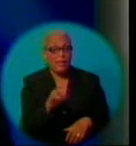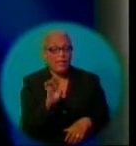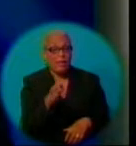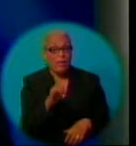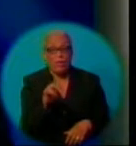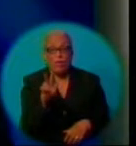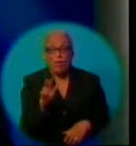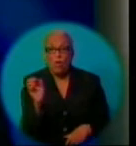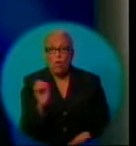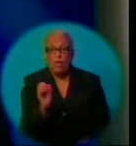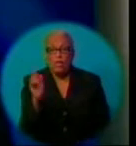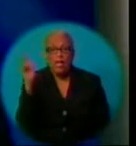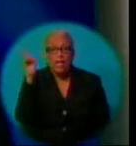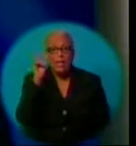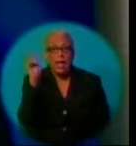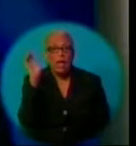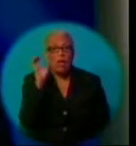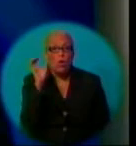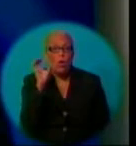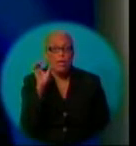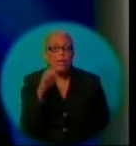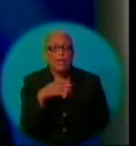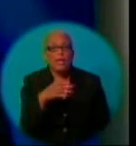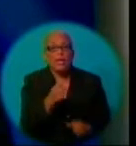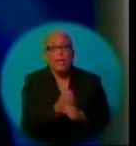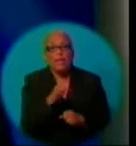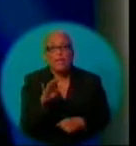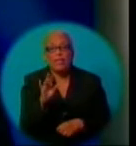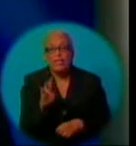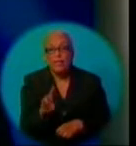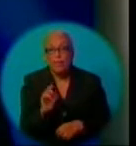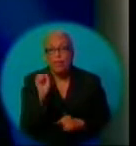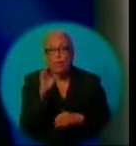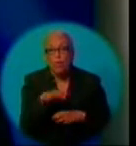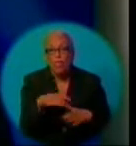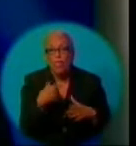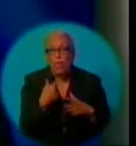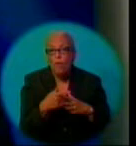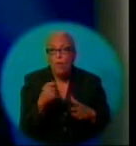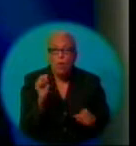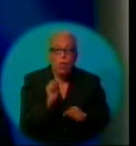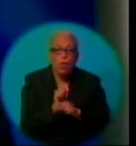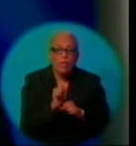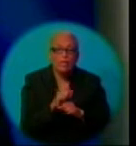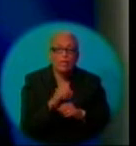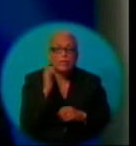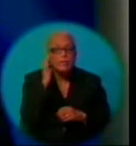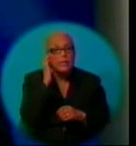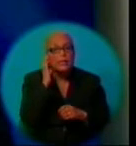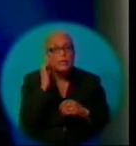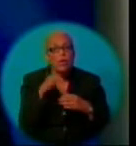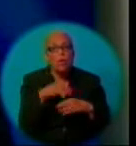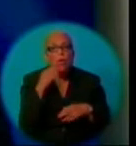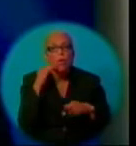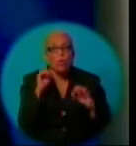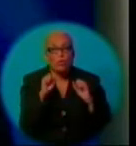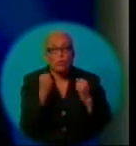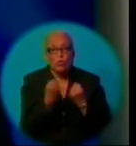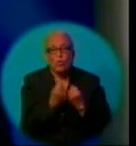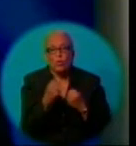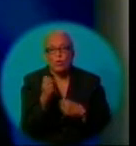in 19.3 overs. Kyle Corbin top scored with 57. The bowlers then went to work and dismissed the home side for